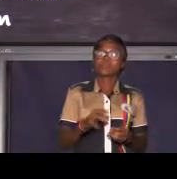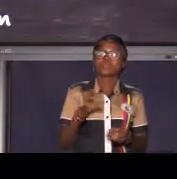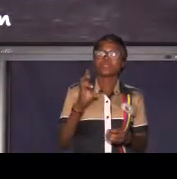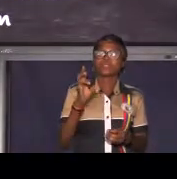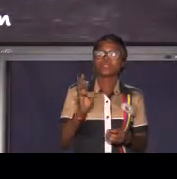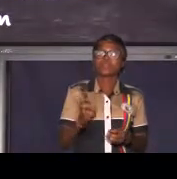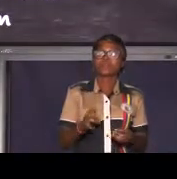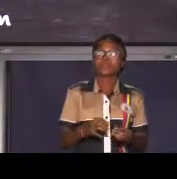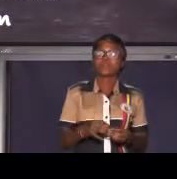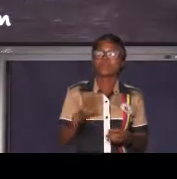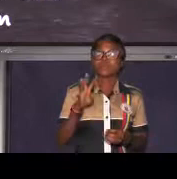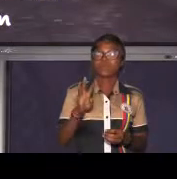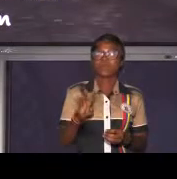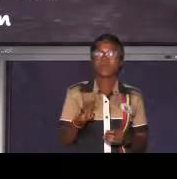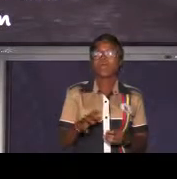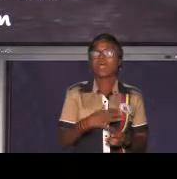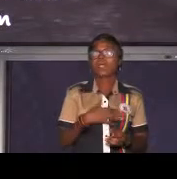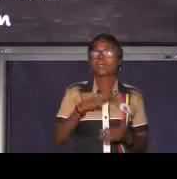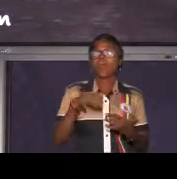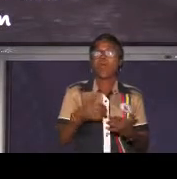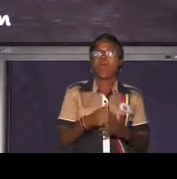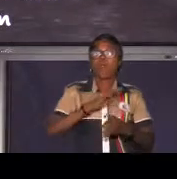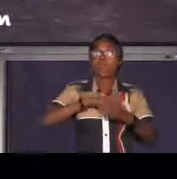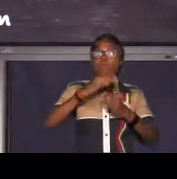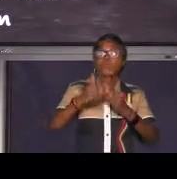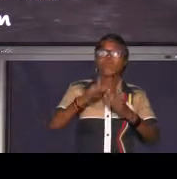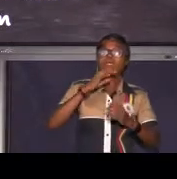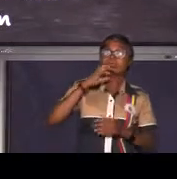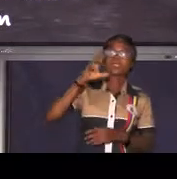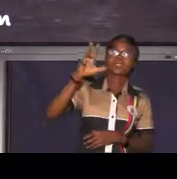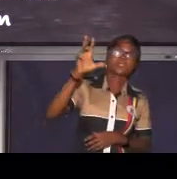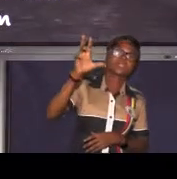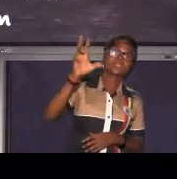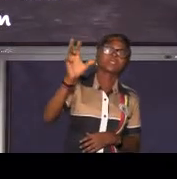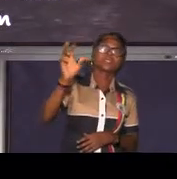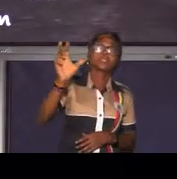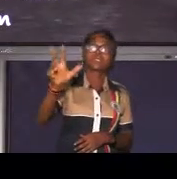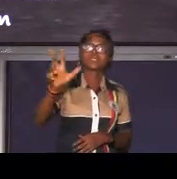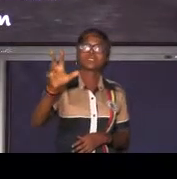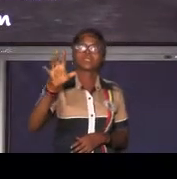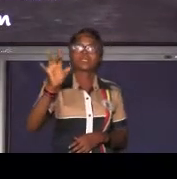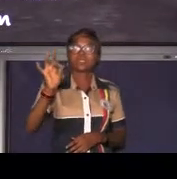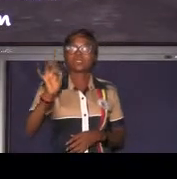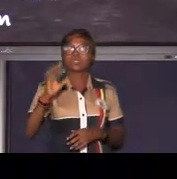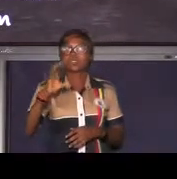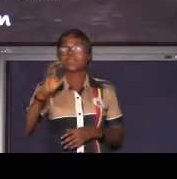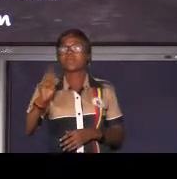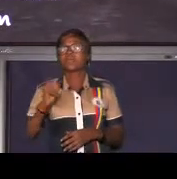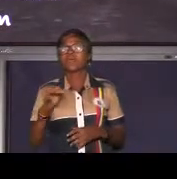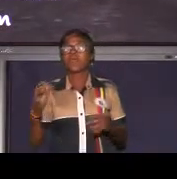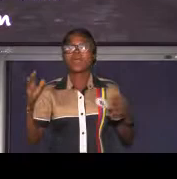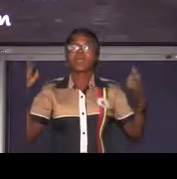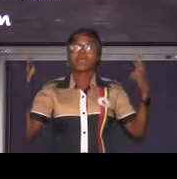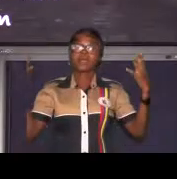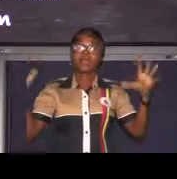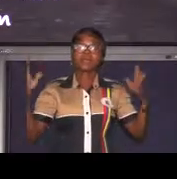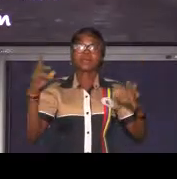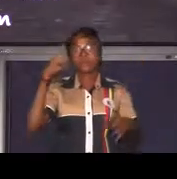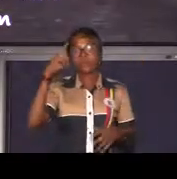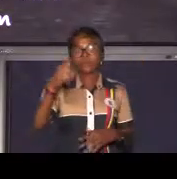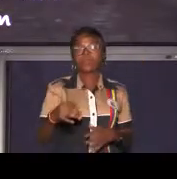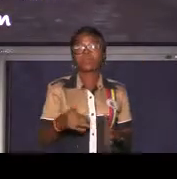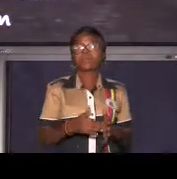the perimeter, my friend, is 38 centimeters. And I'm sure that you got that correctly. So I celebrate you again with a